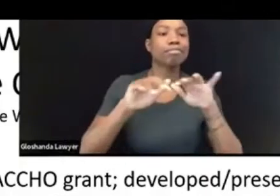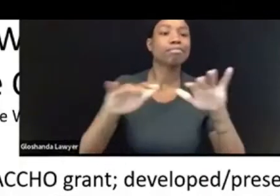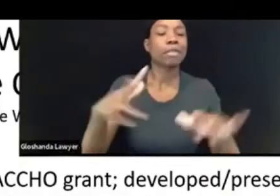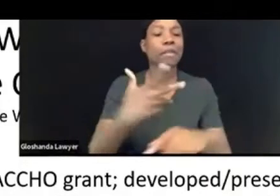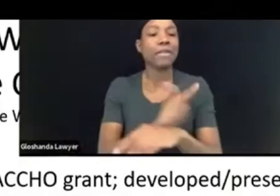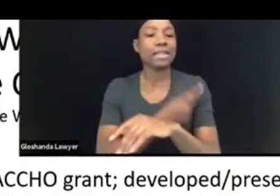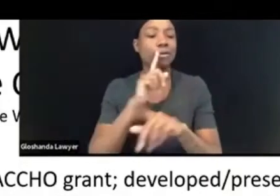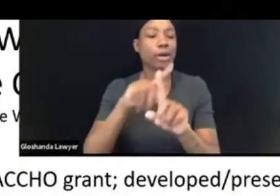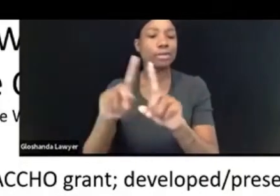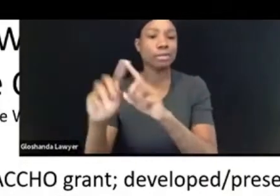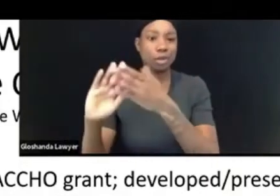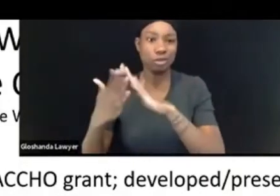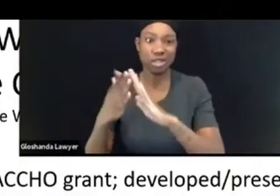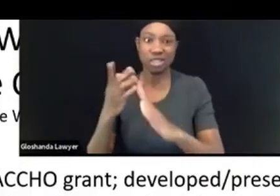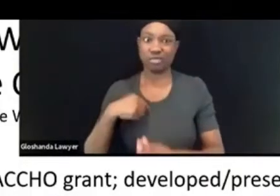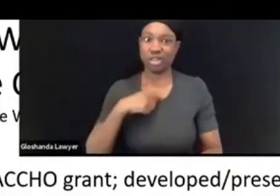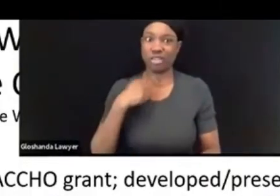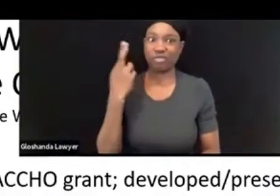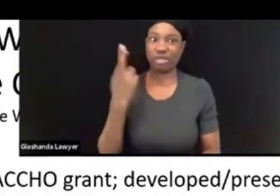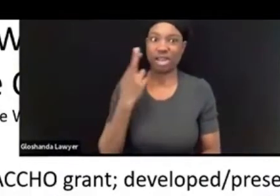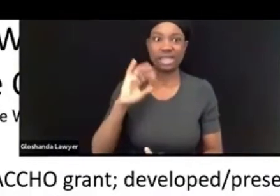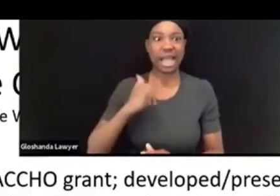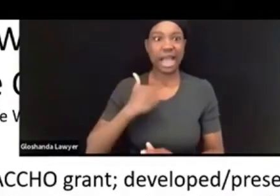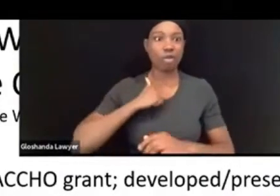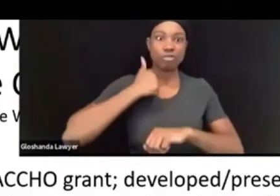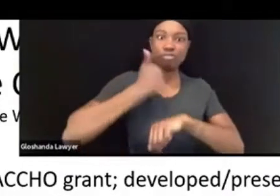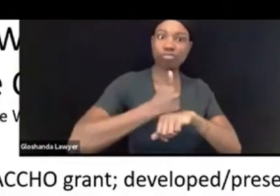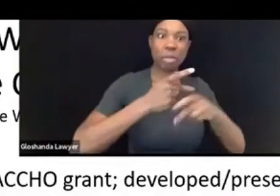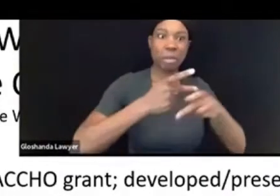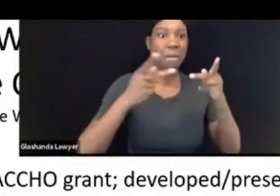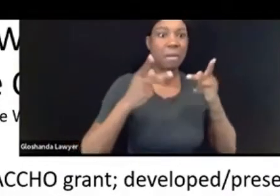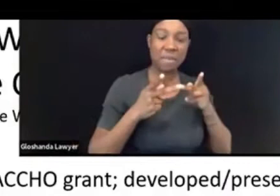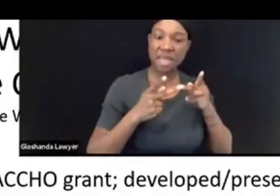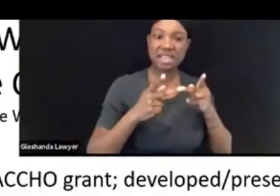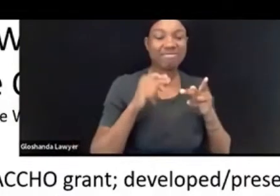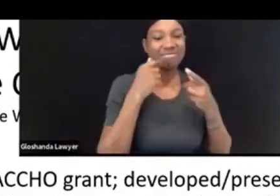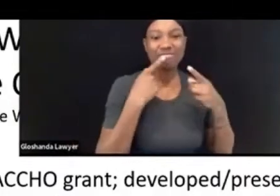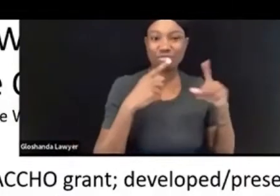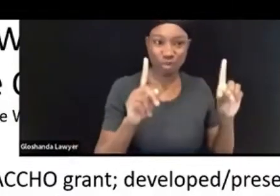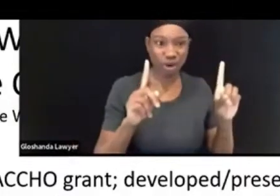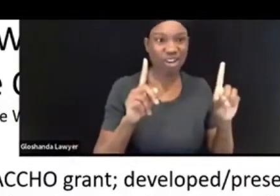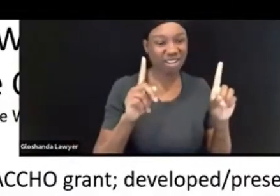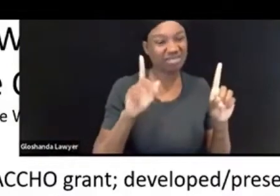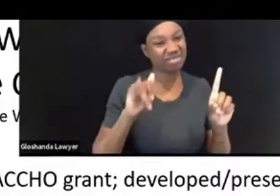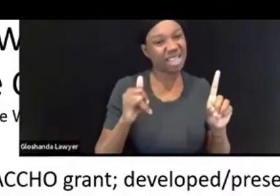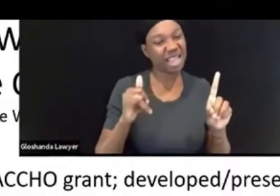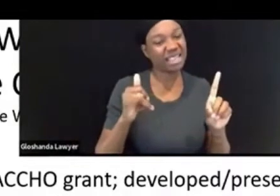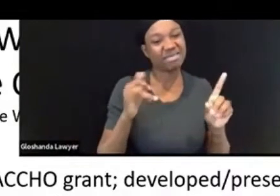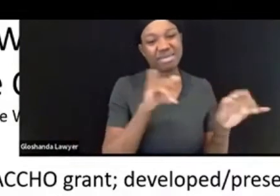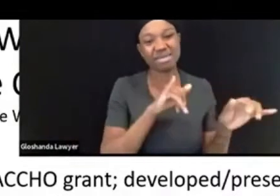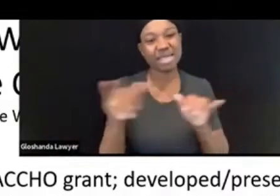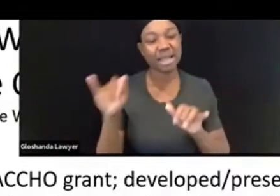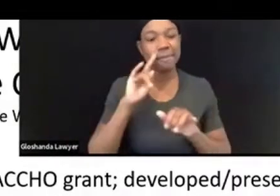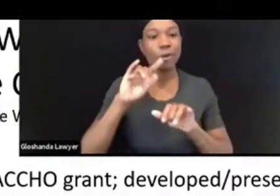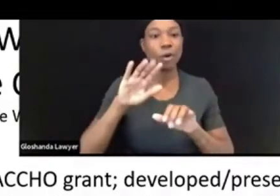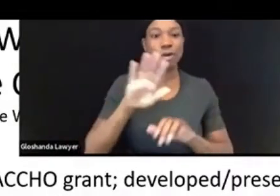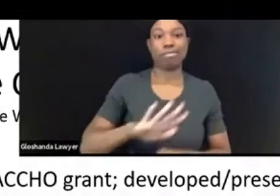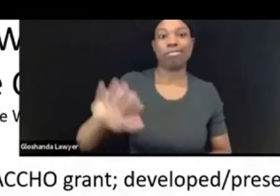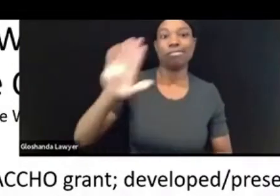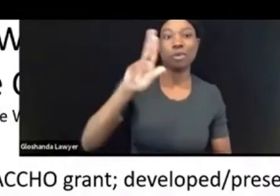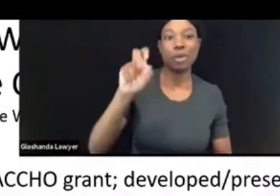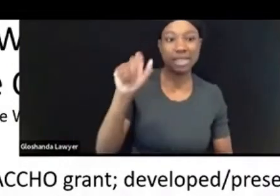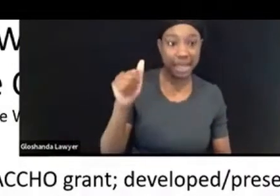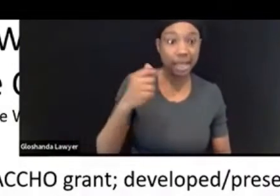We have conducted about 8 to 10 vaccine clinics of these sorts per week, every week, for several months now. In addition, as soon as